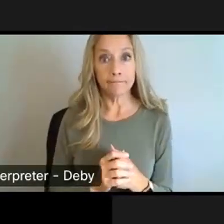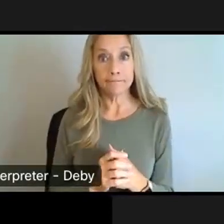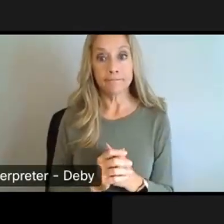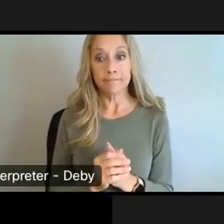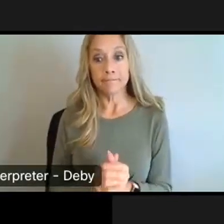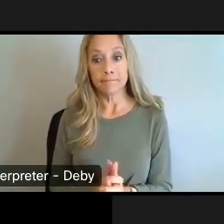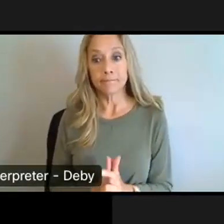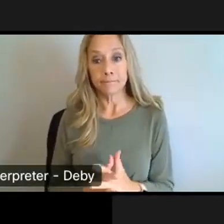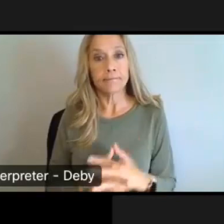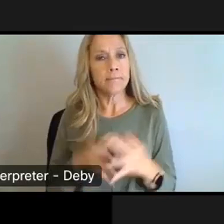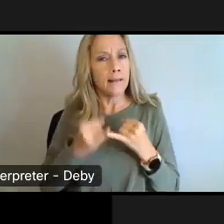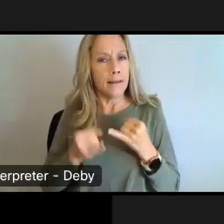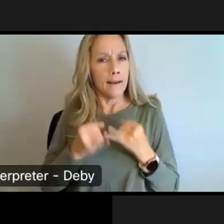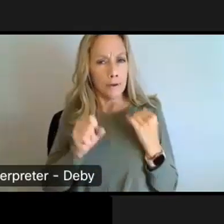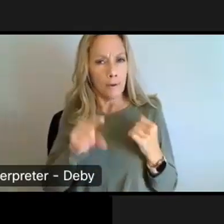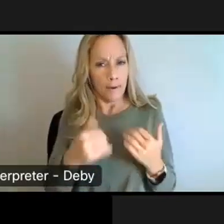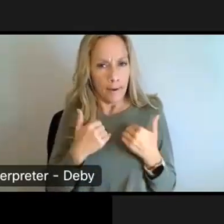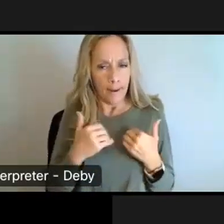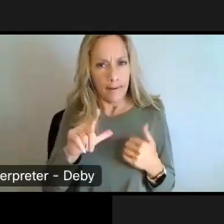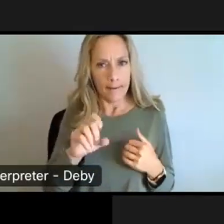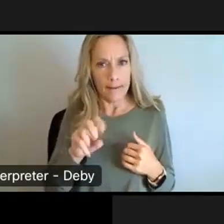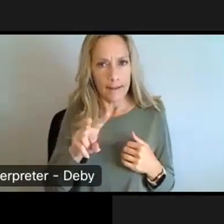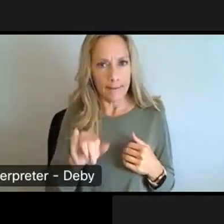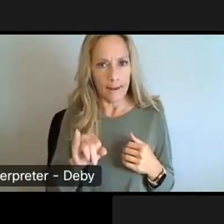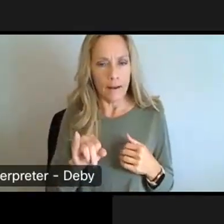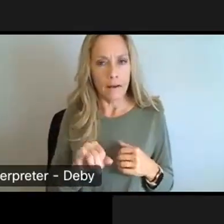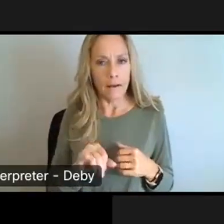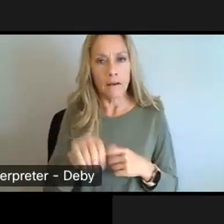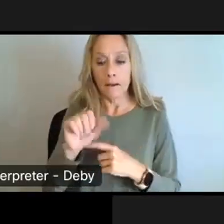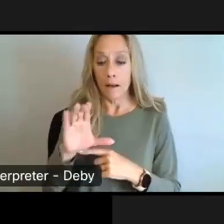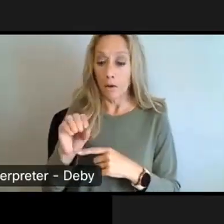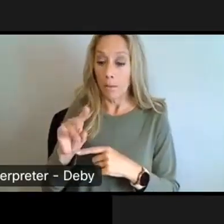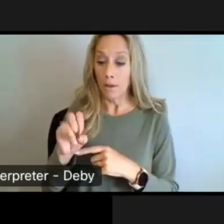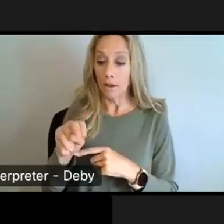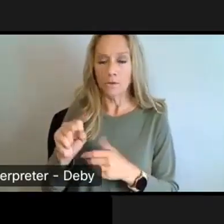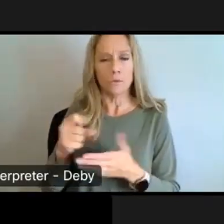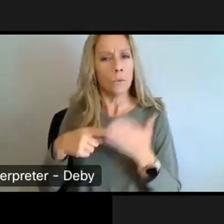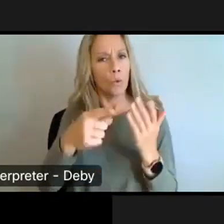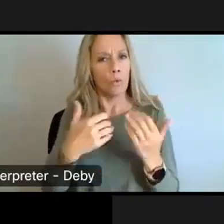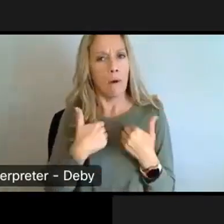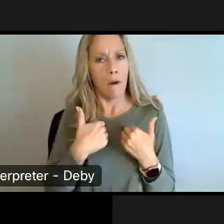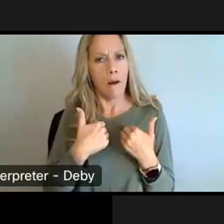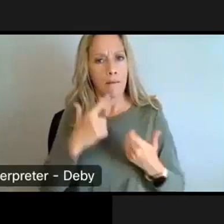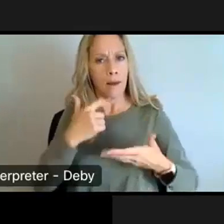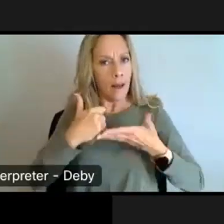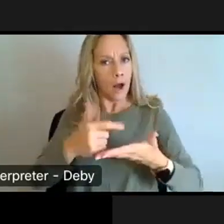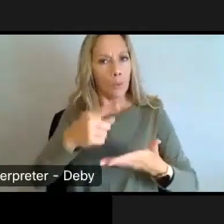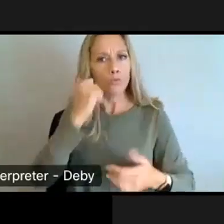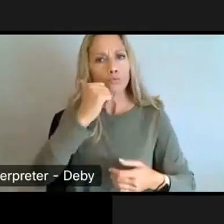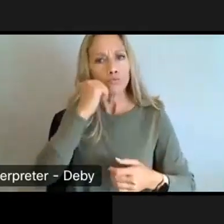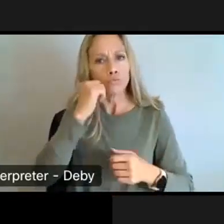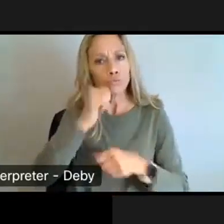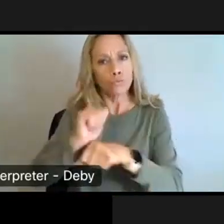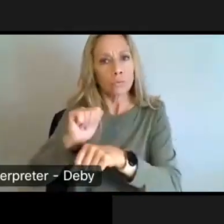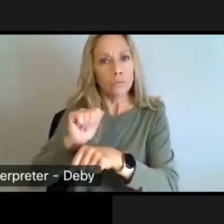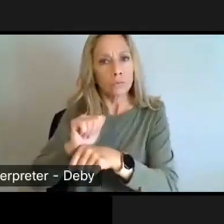And a last question I have for you, Levi. What accommodations do you have in place that help you with your day-to-day work that you